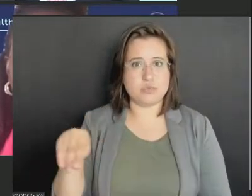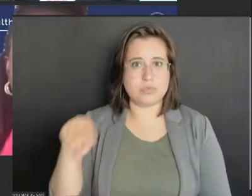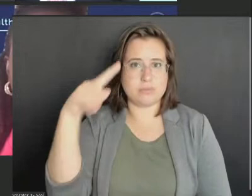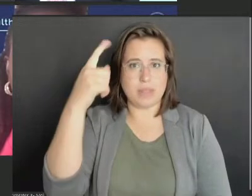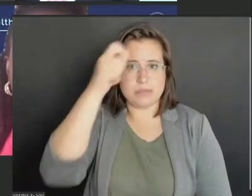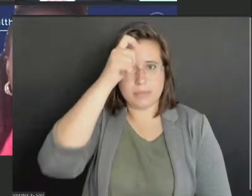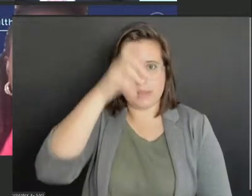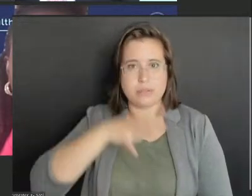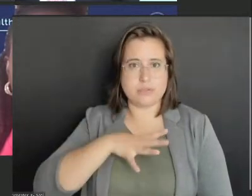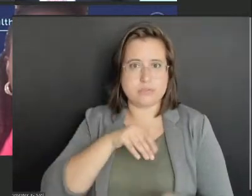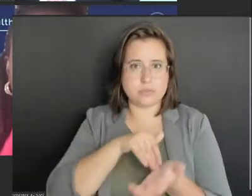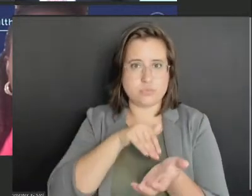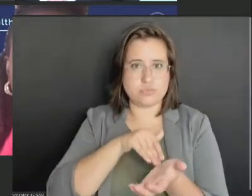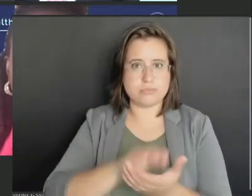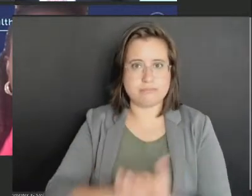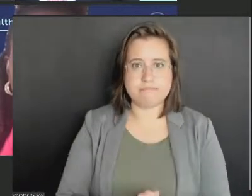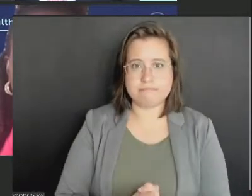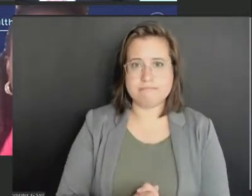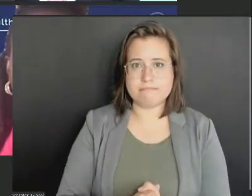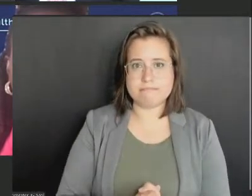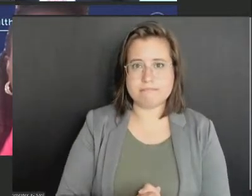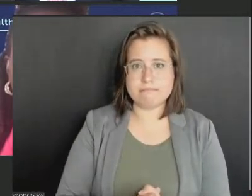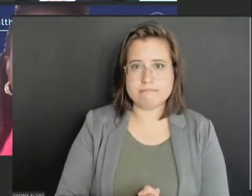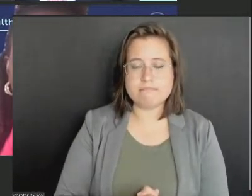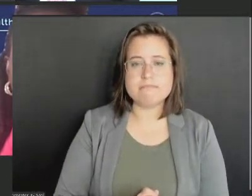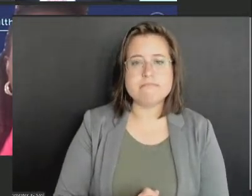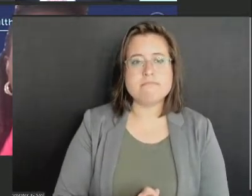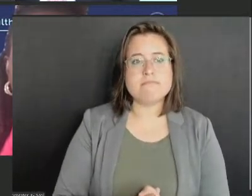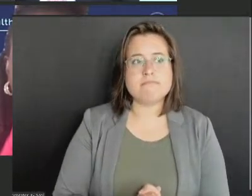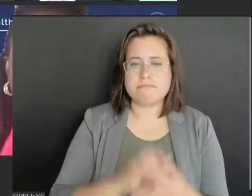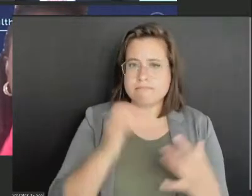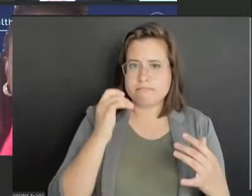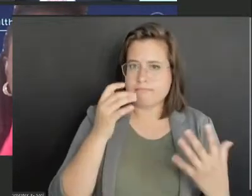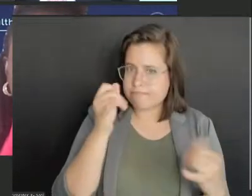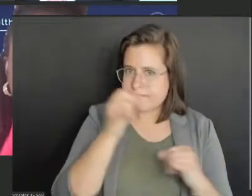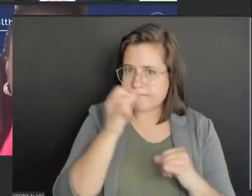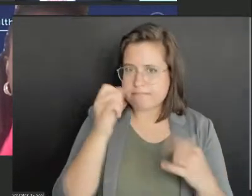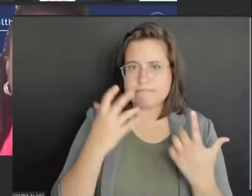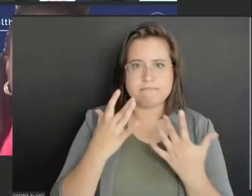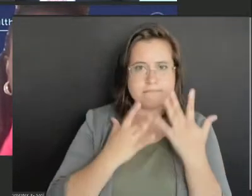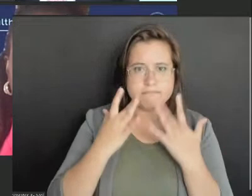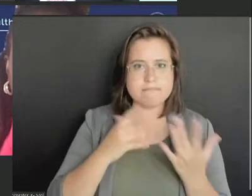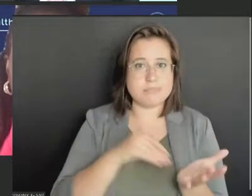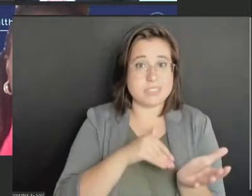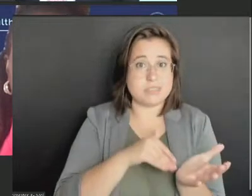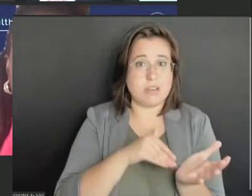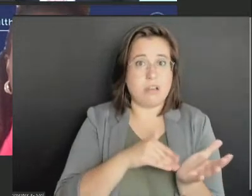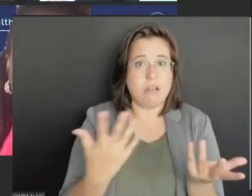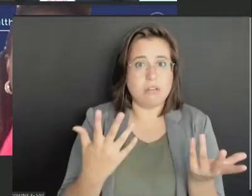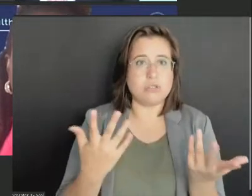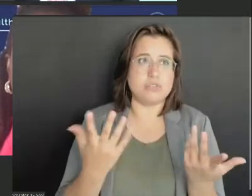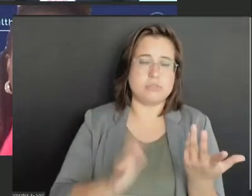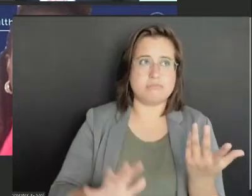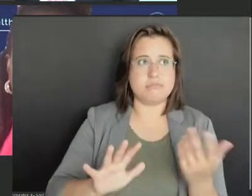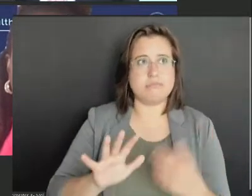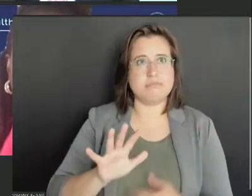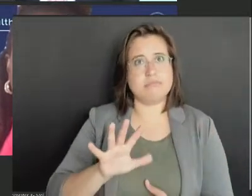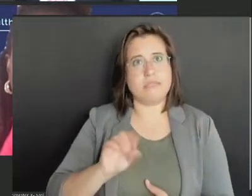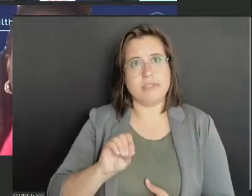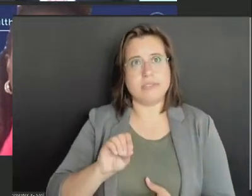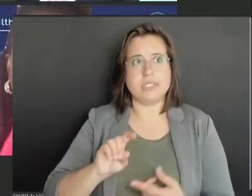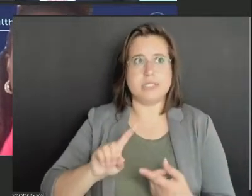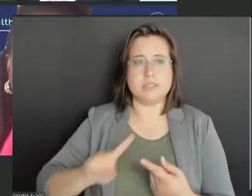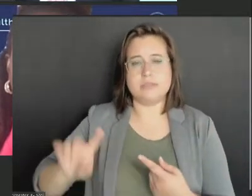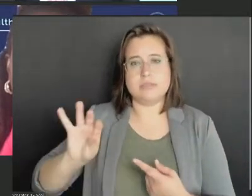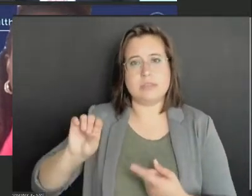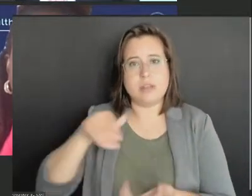example. And there's a looming shortage of physicians that's estimated to be between 50,000 and 90,000. So this would